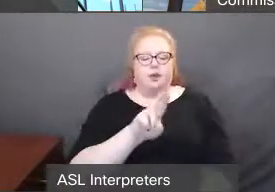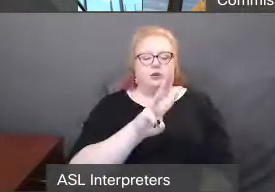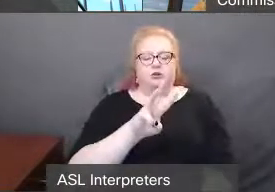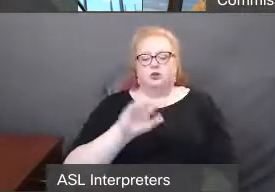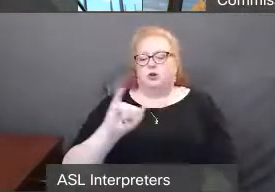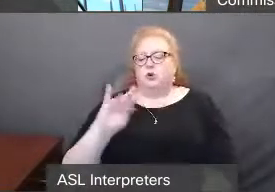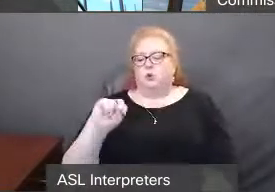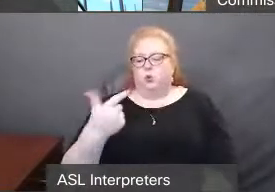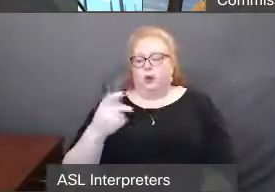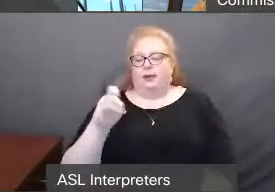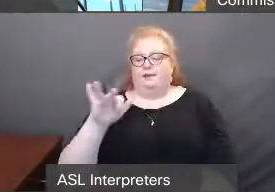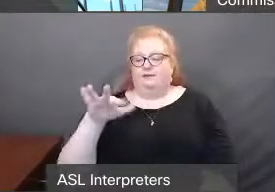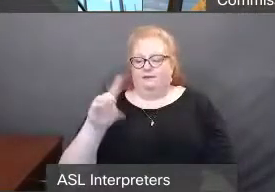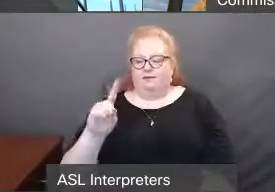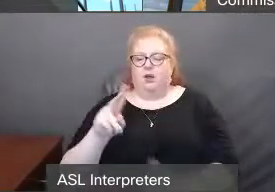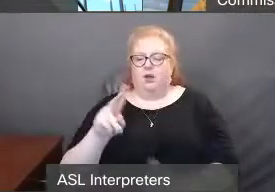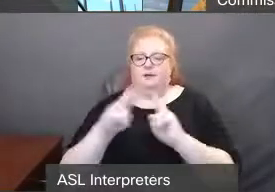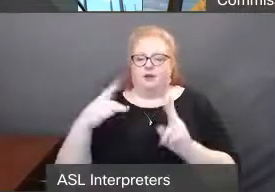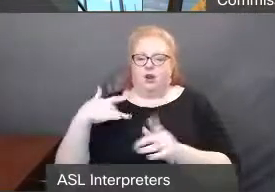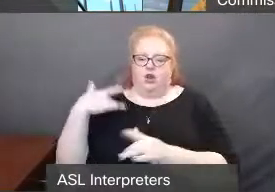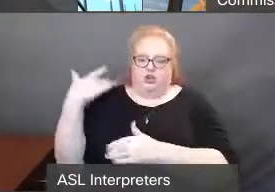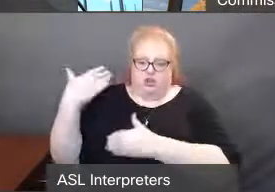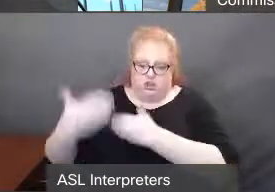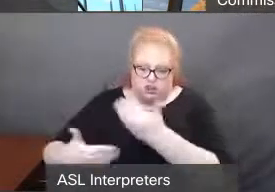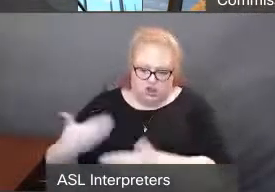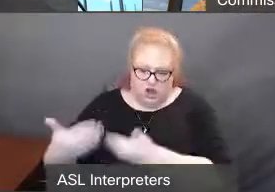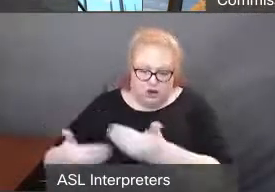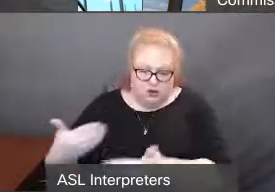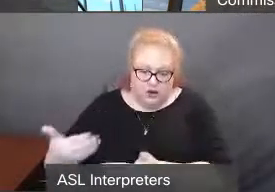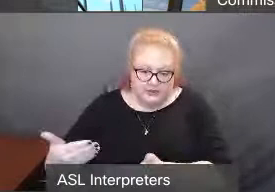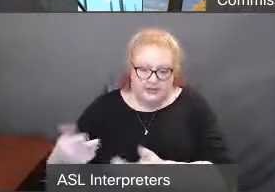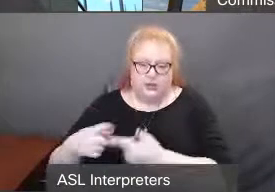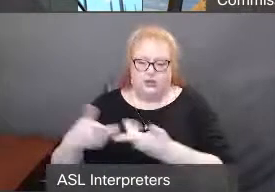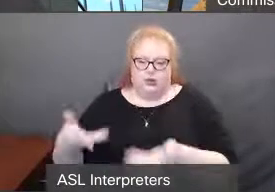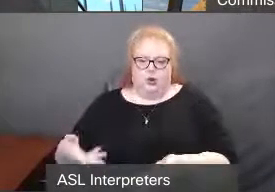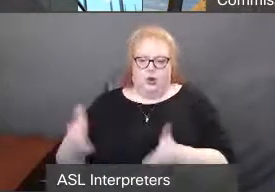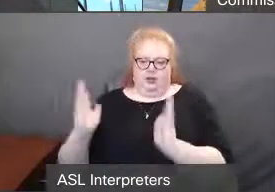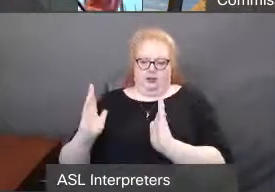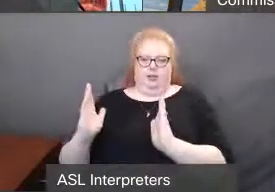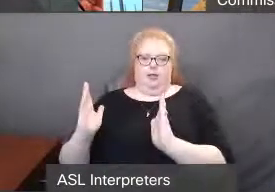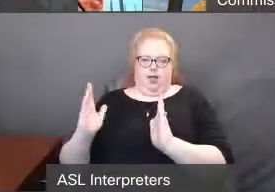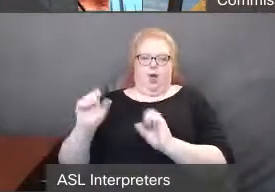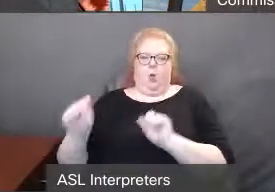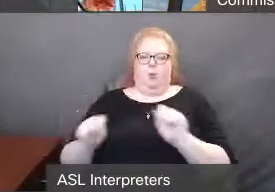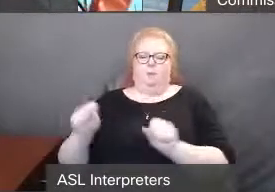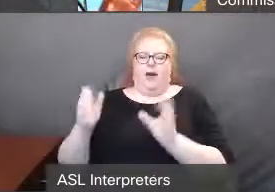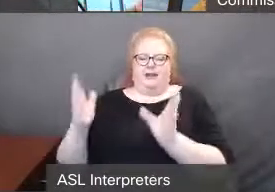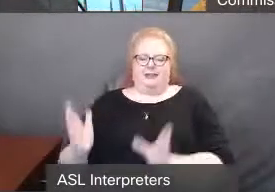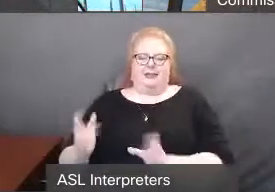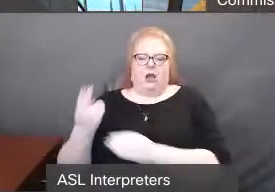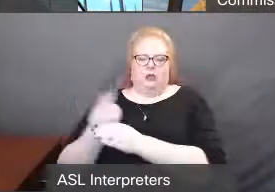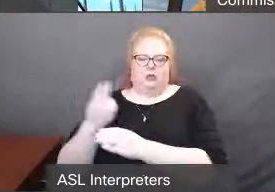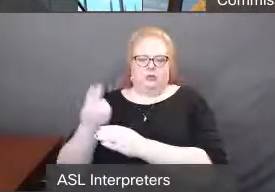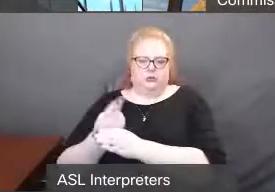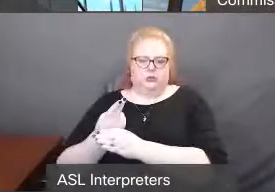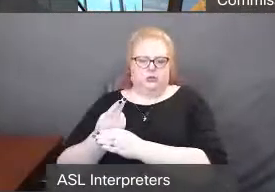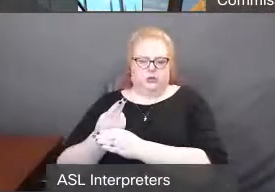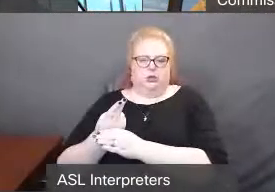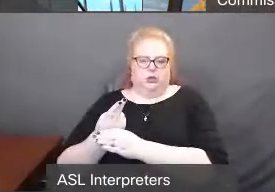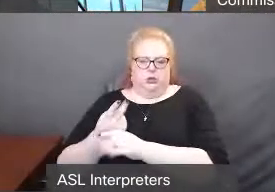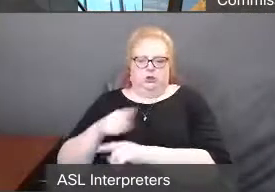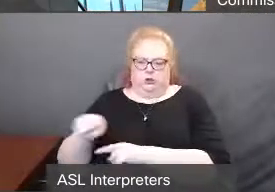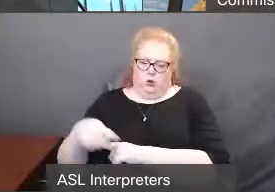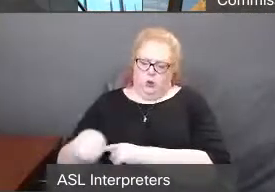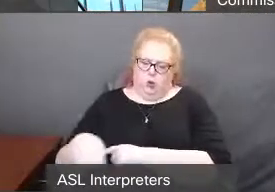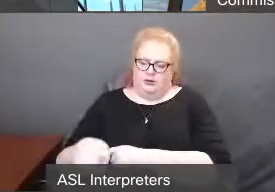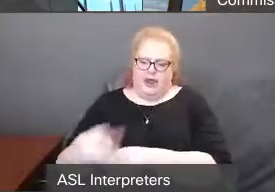very generous to allow bicyclists to go down some shared access